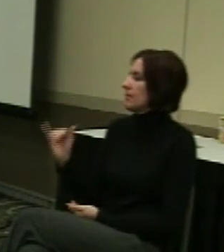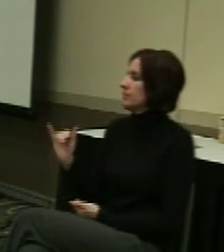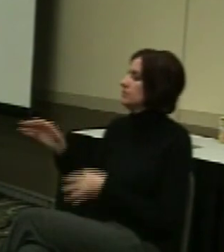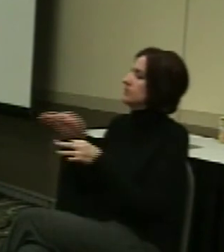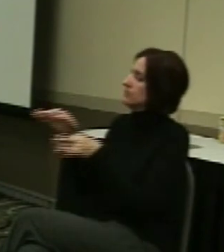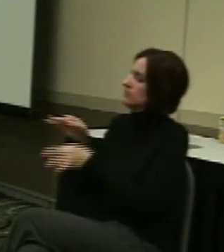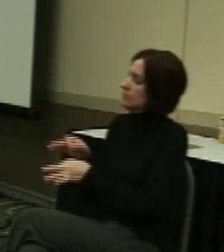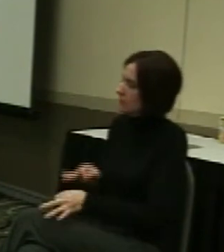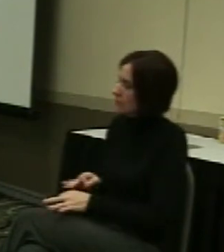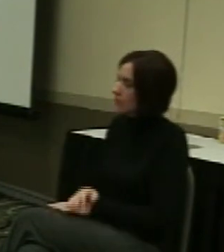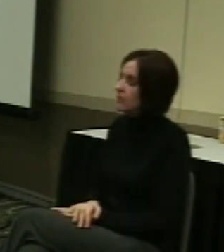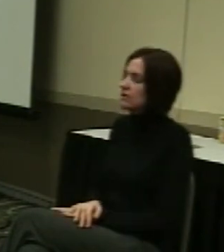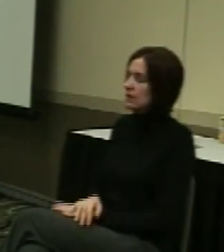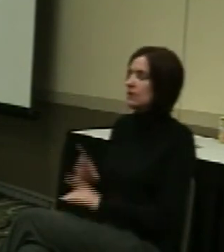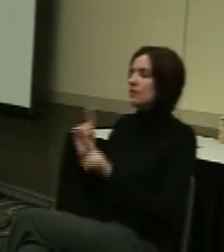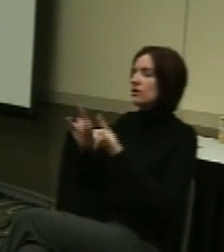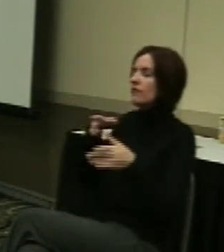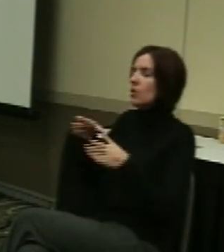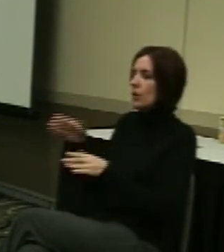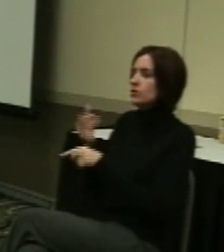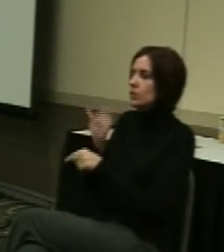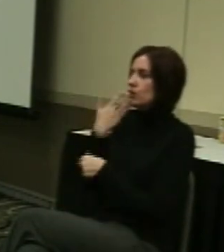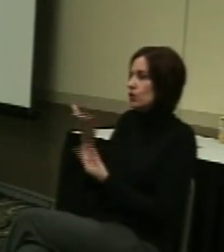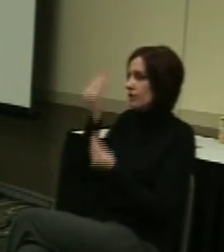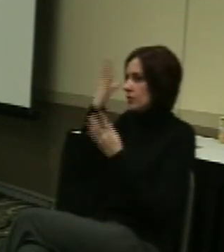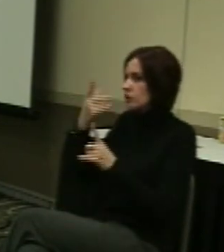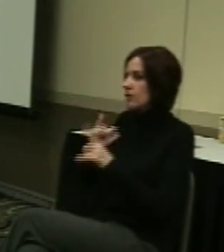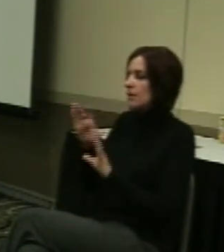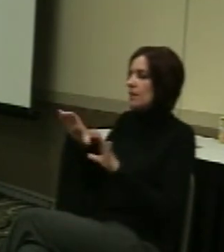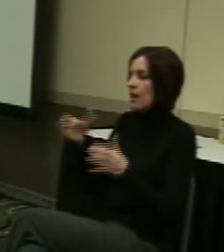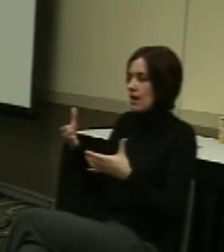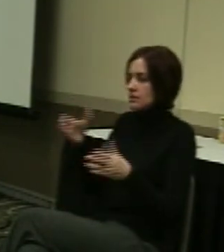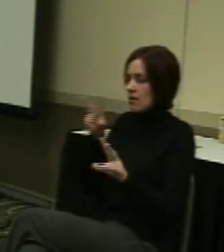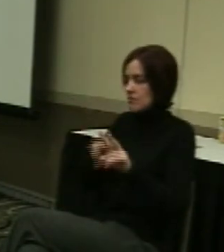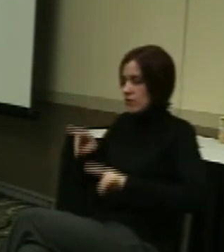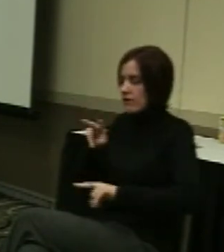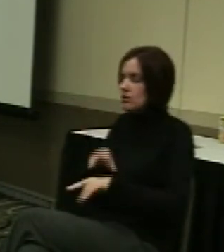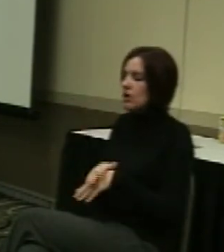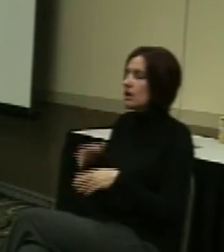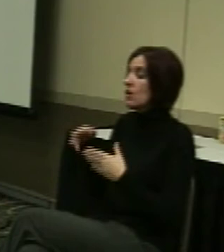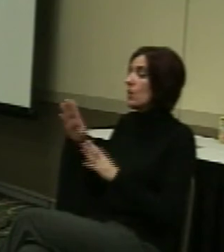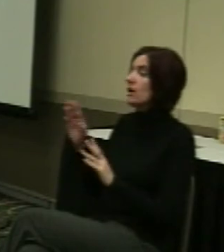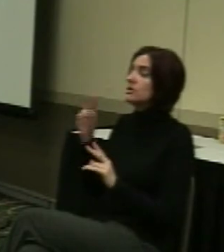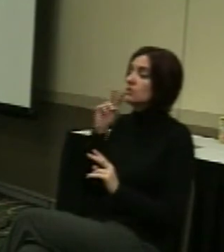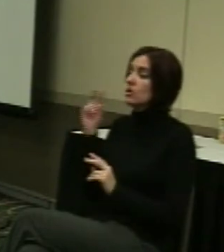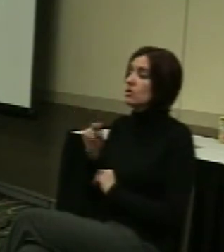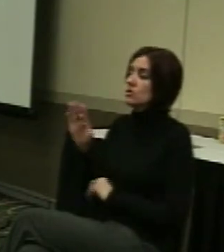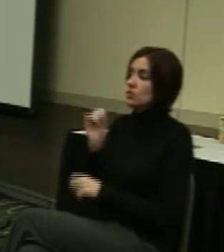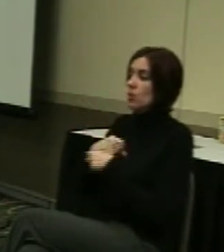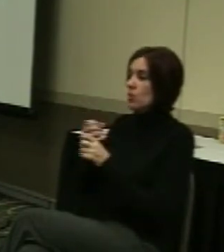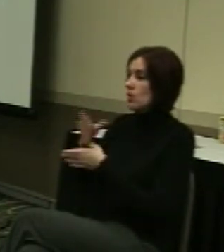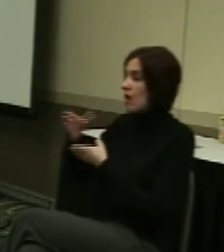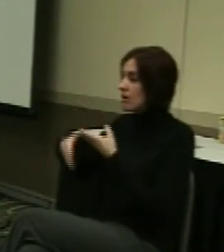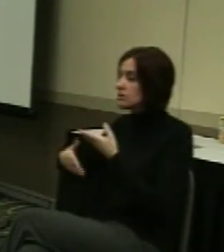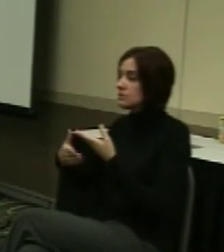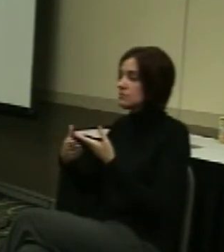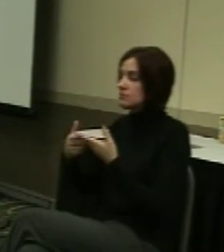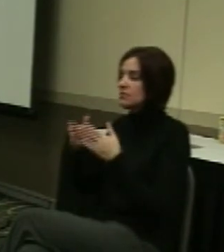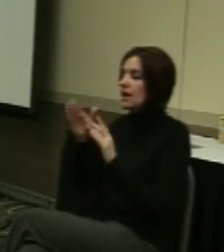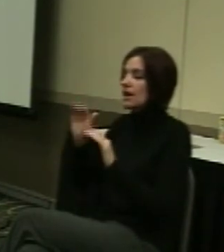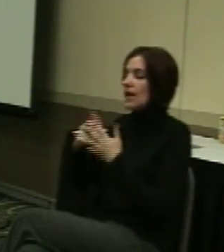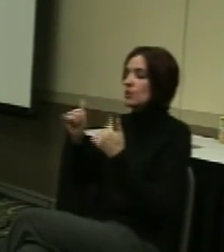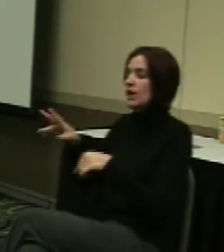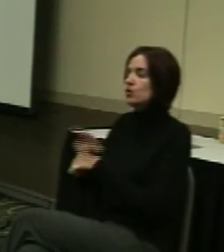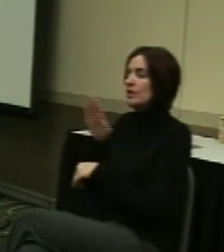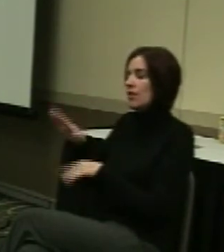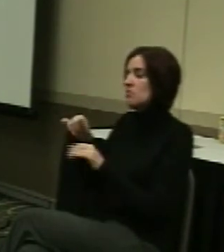ways, obviously, to get really good information from your classroom observation. There are ways to look at your work products and maximize their potential. And there